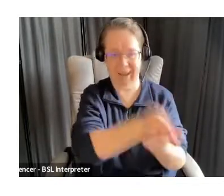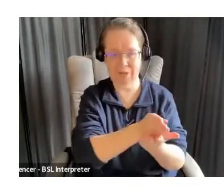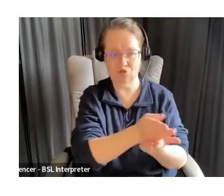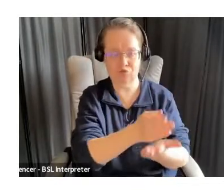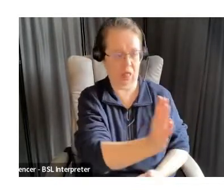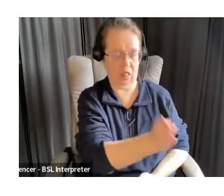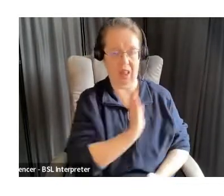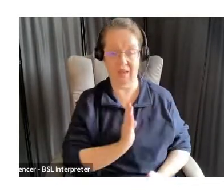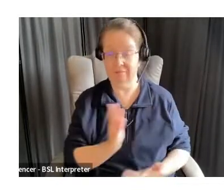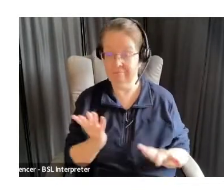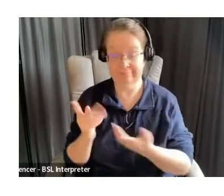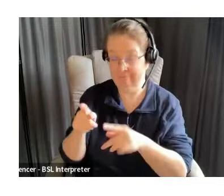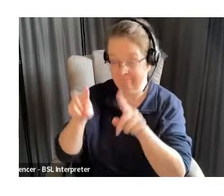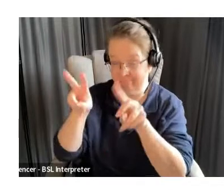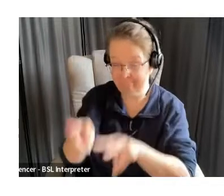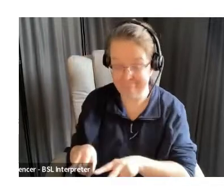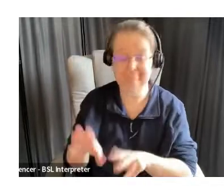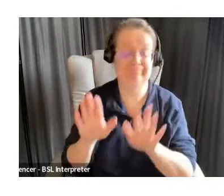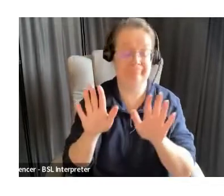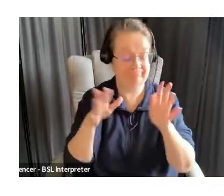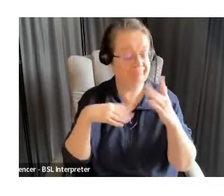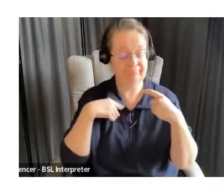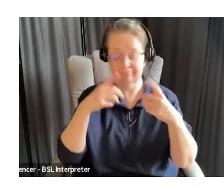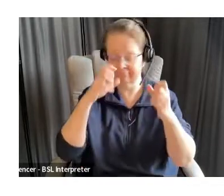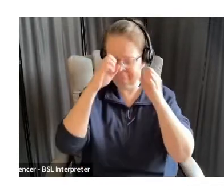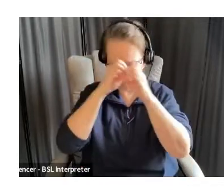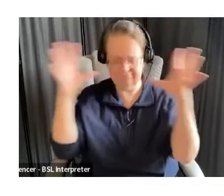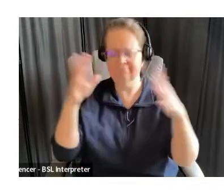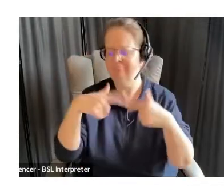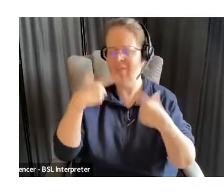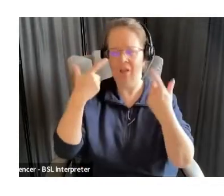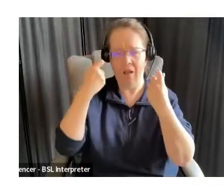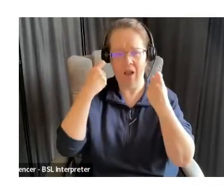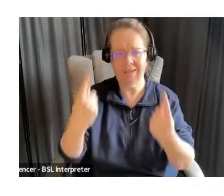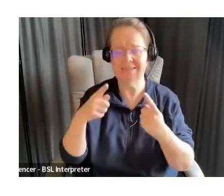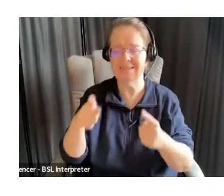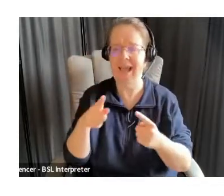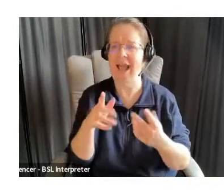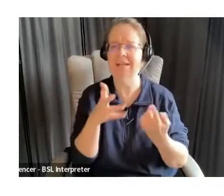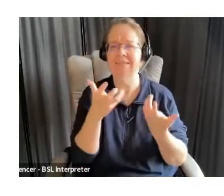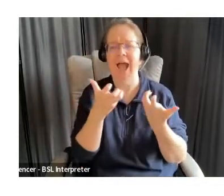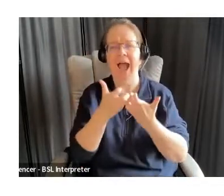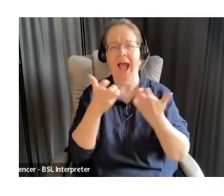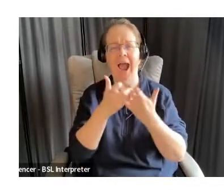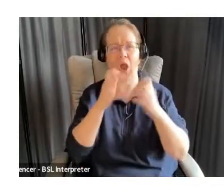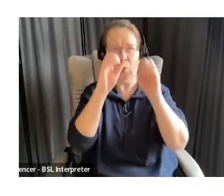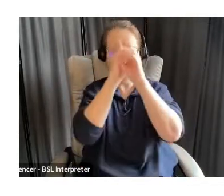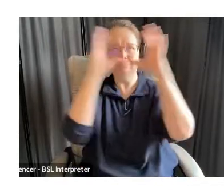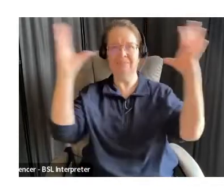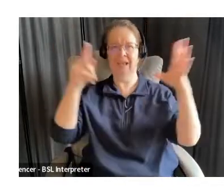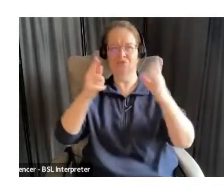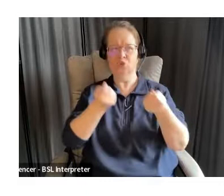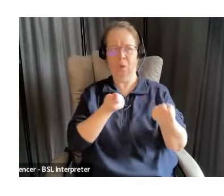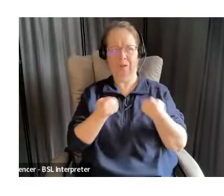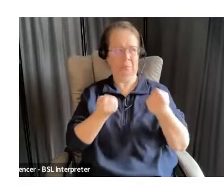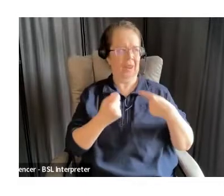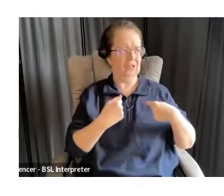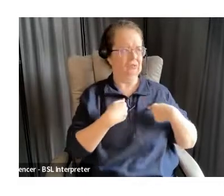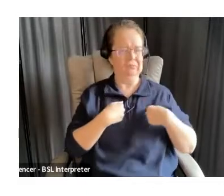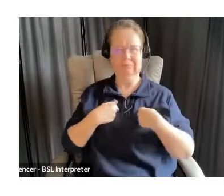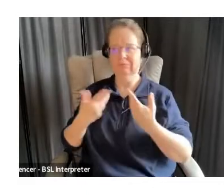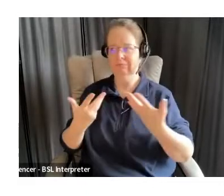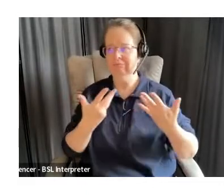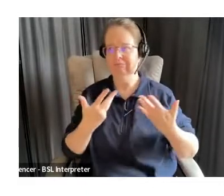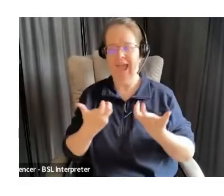saying things that I really understand. There's a whole thing around perception management and how one is supposed to